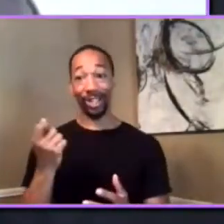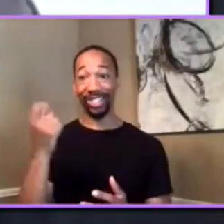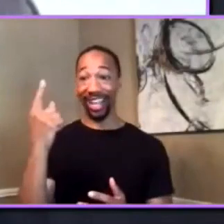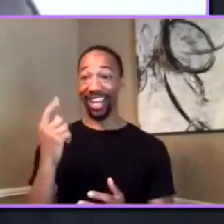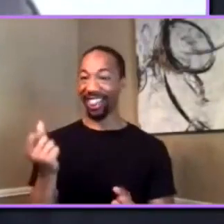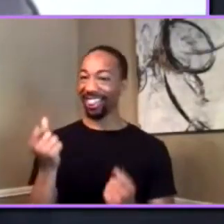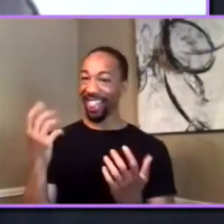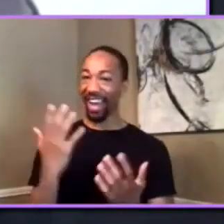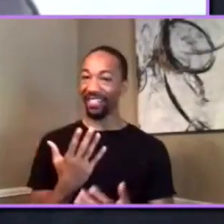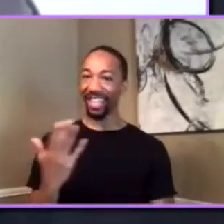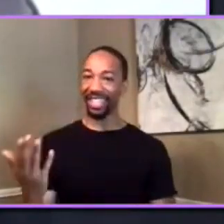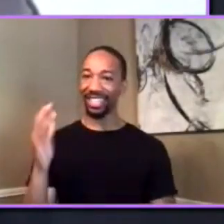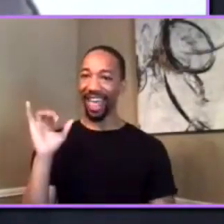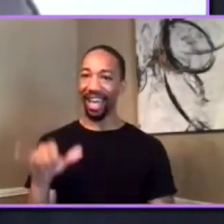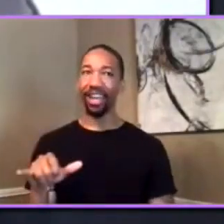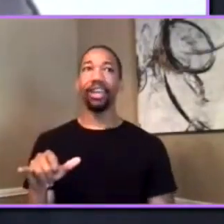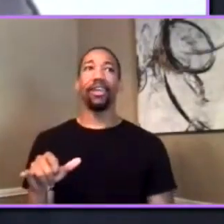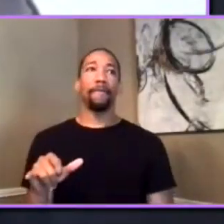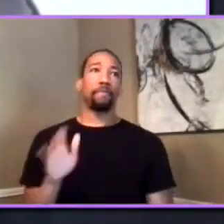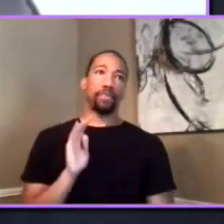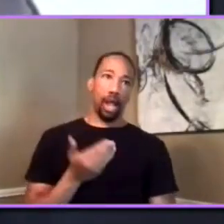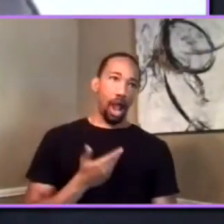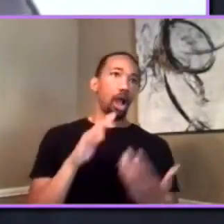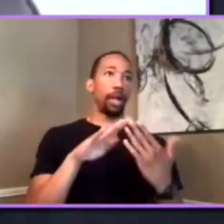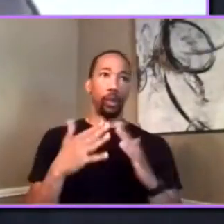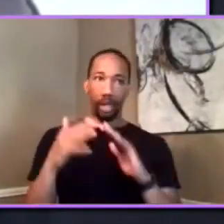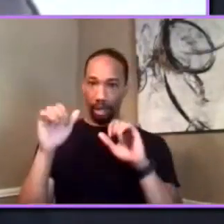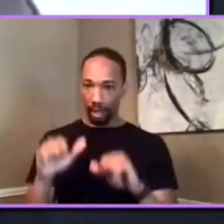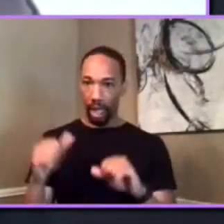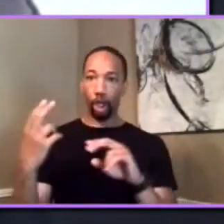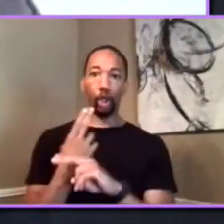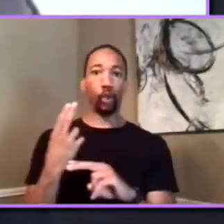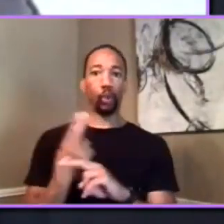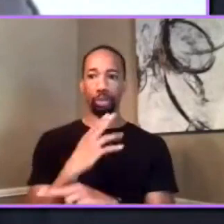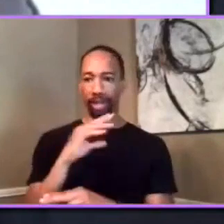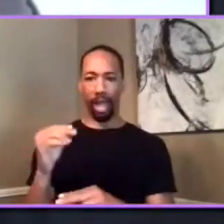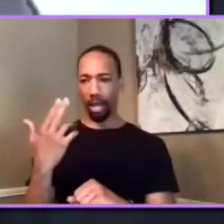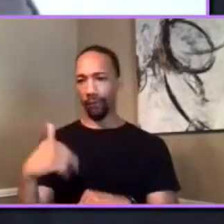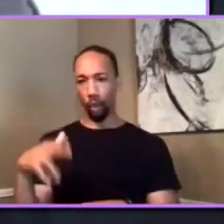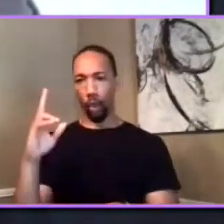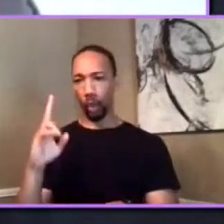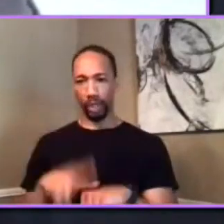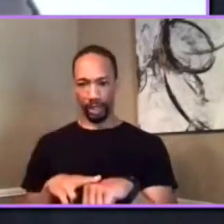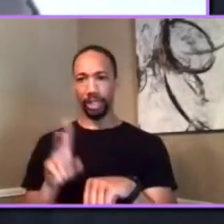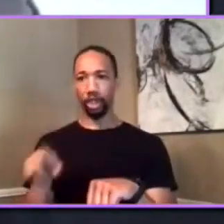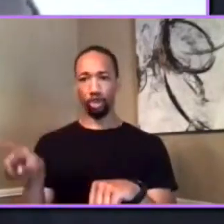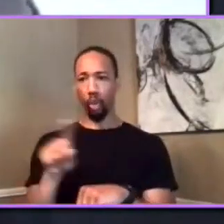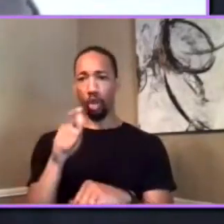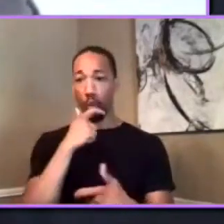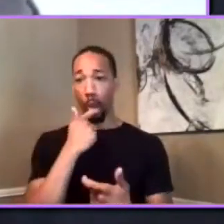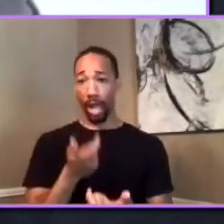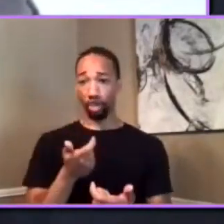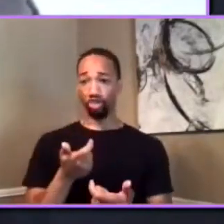our community can use. And of course, as you all are watching this, Dr.